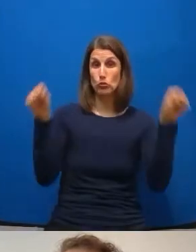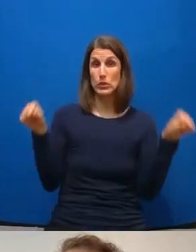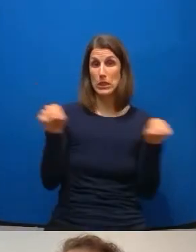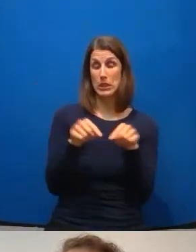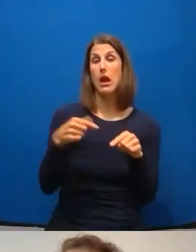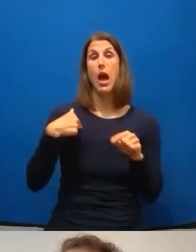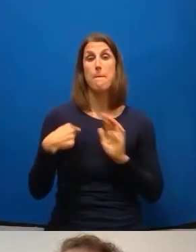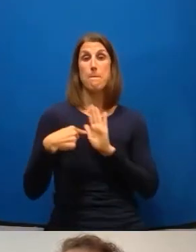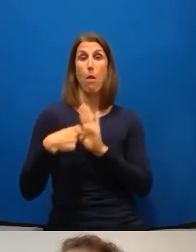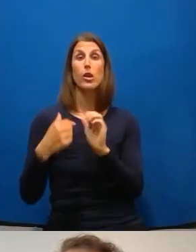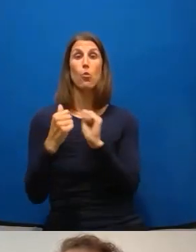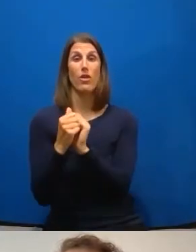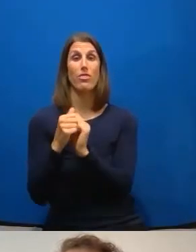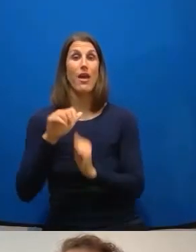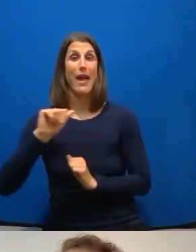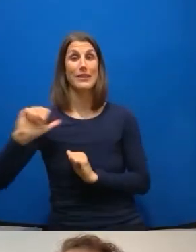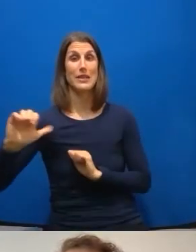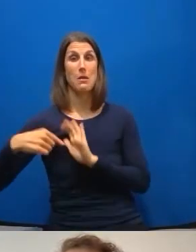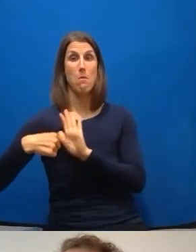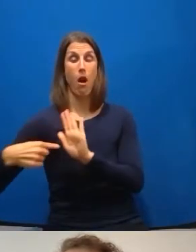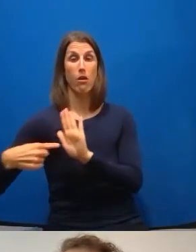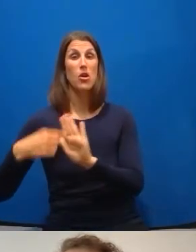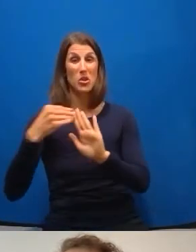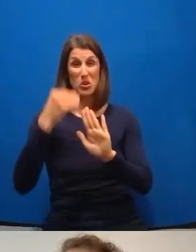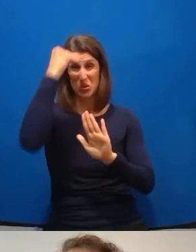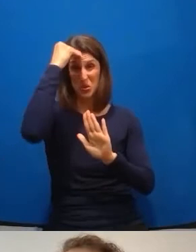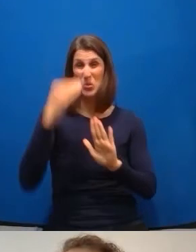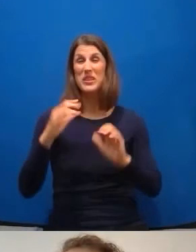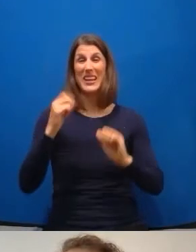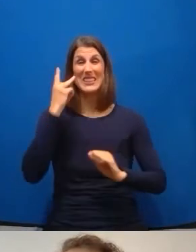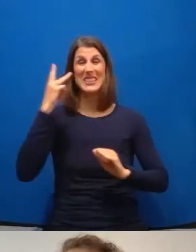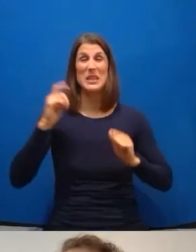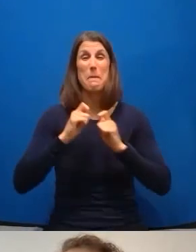nice large view of that, which is great. I